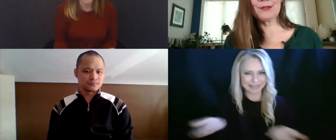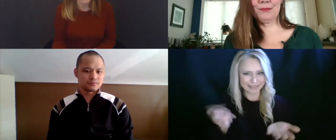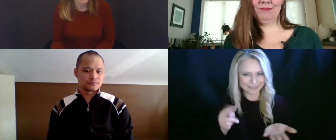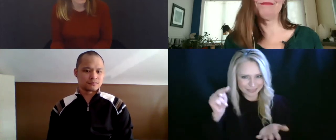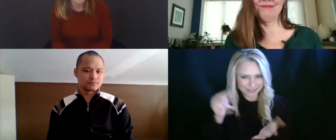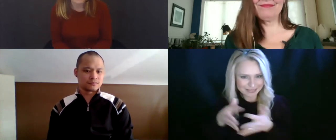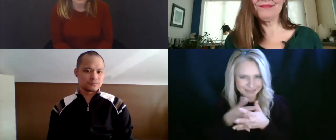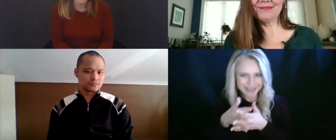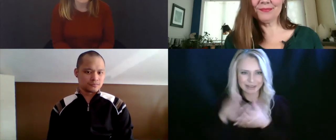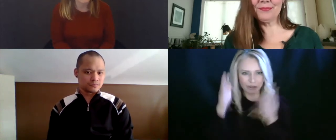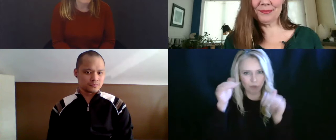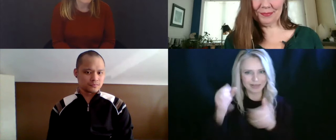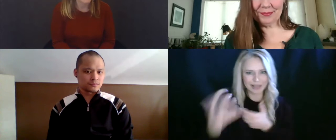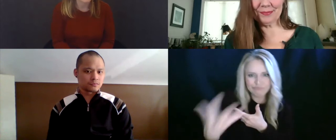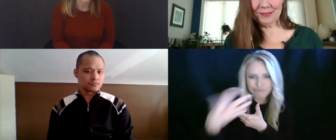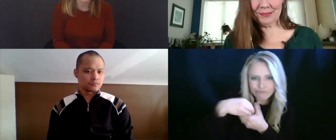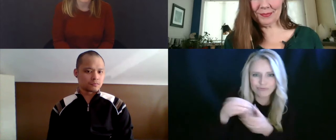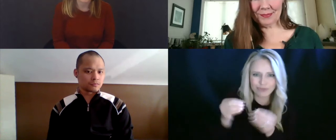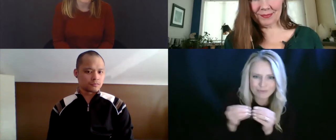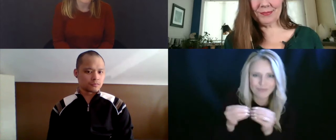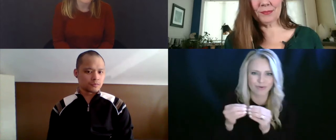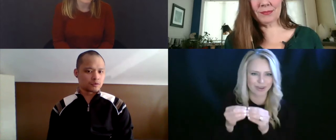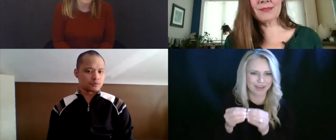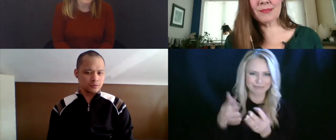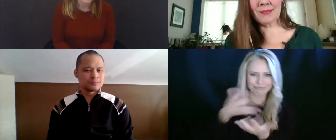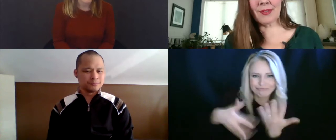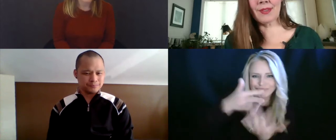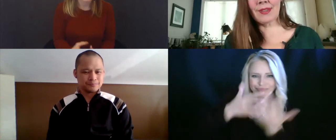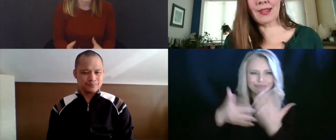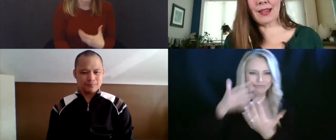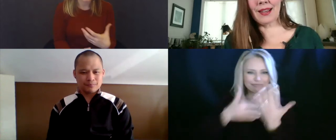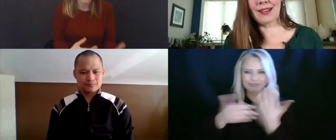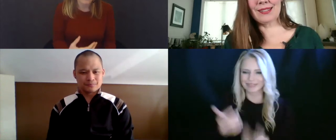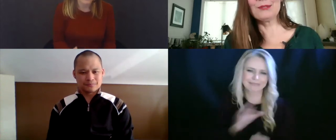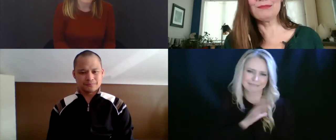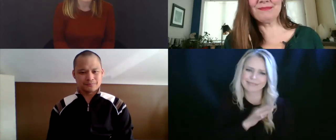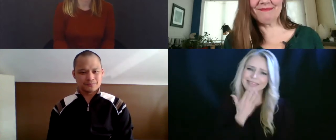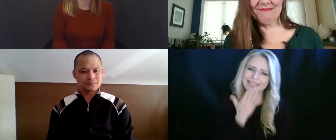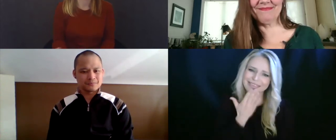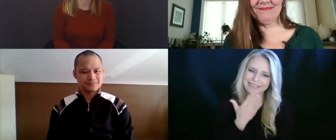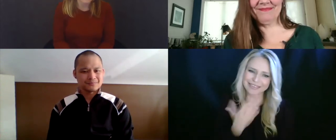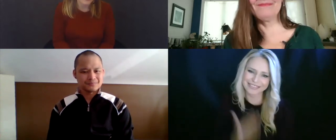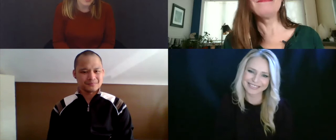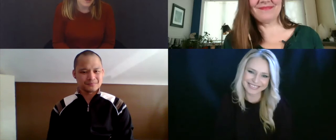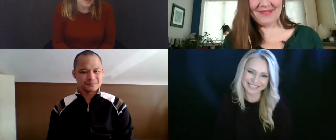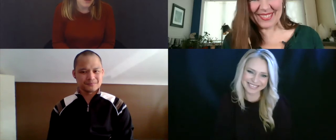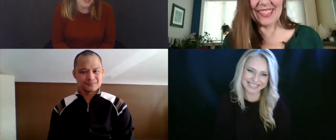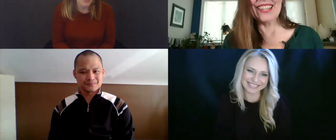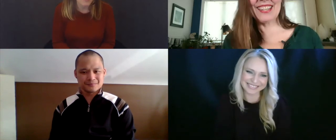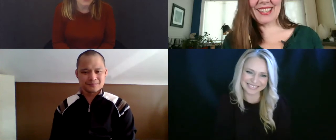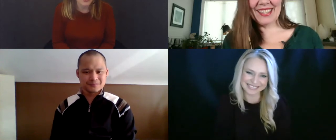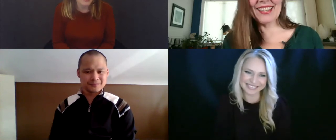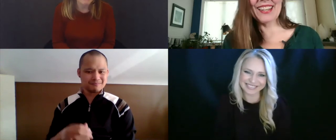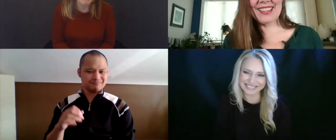deaf, the deaf culture and deaf people in North America. And hopefully that will allow more bridging between the two communities.